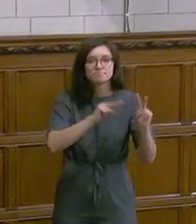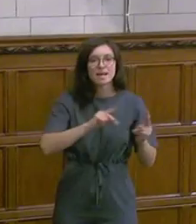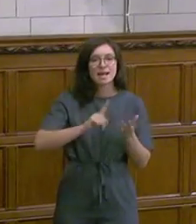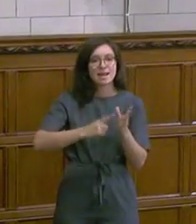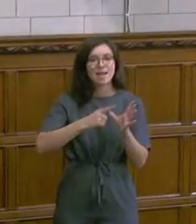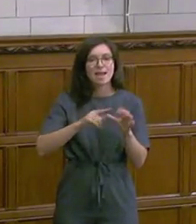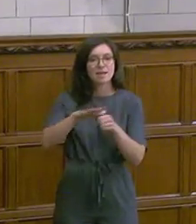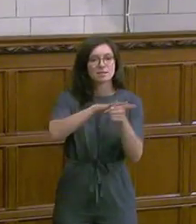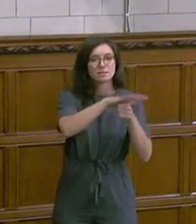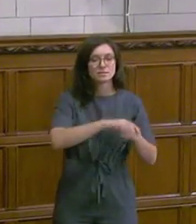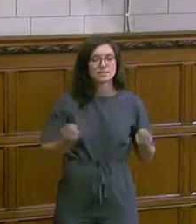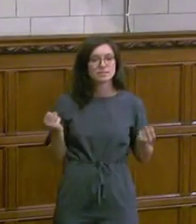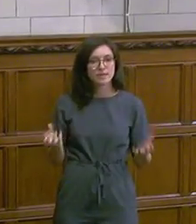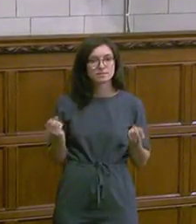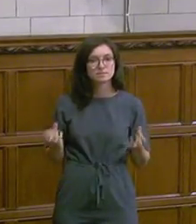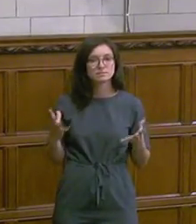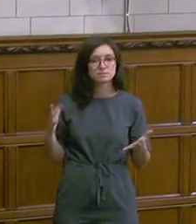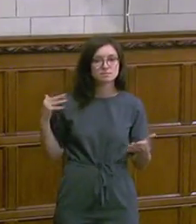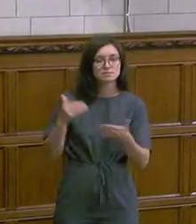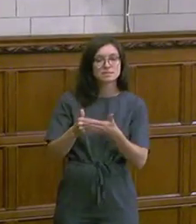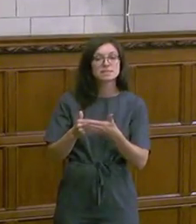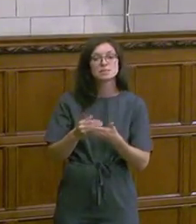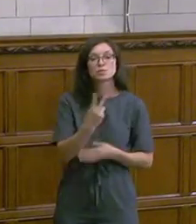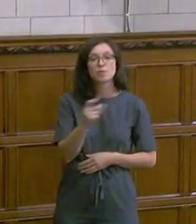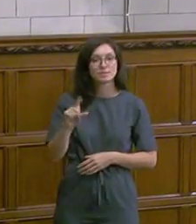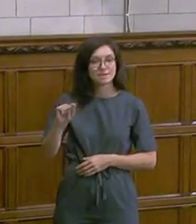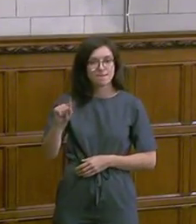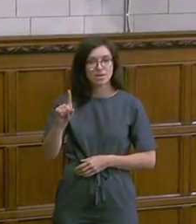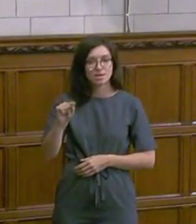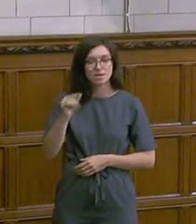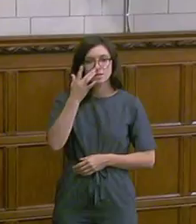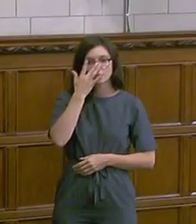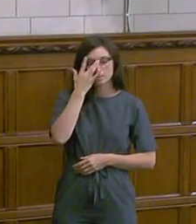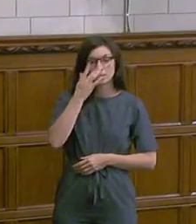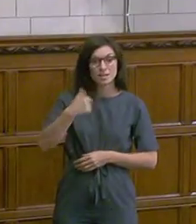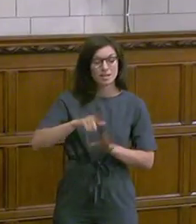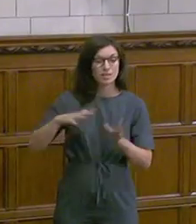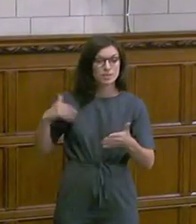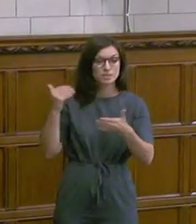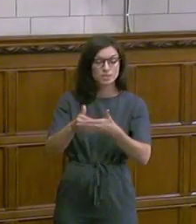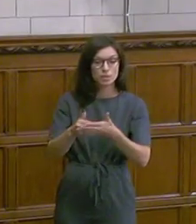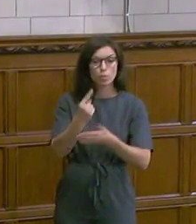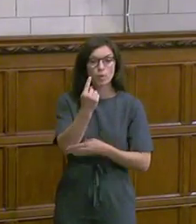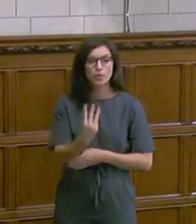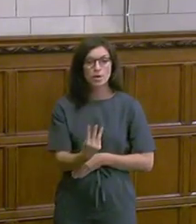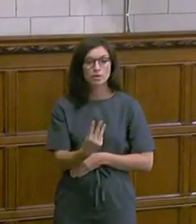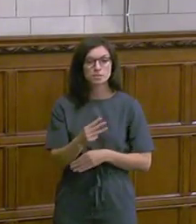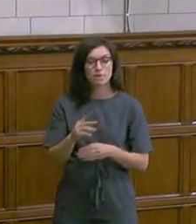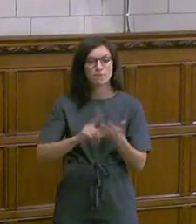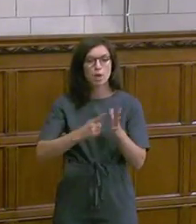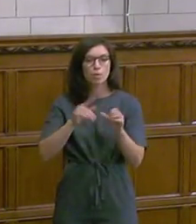specialist education services for the deaf since 2011. This year alone, over a third of local